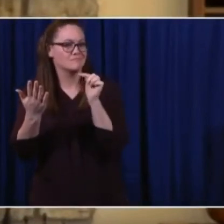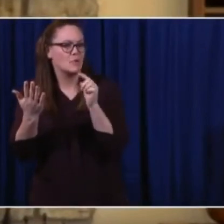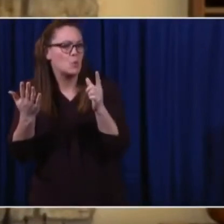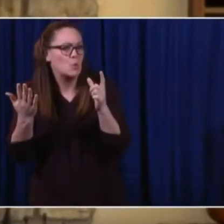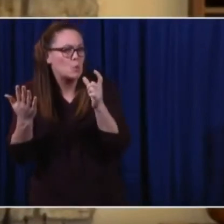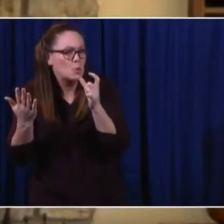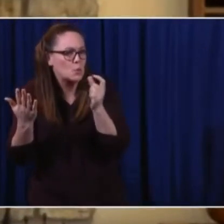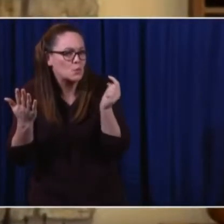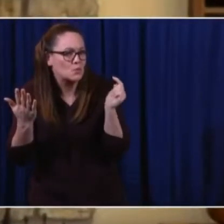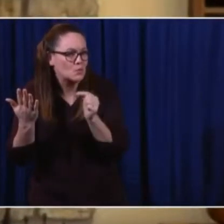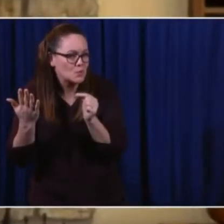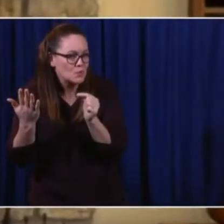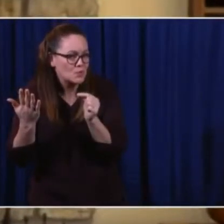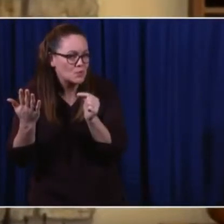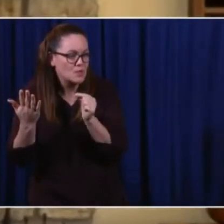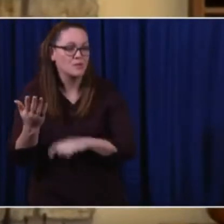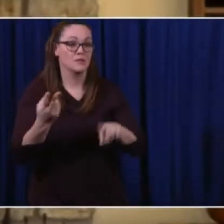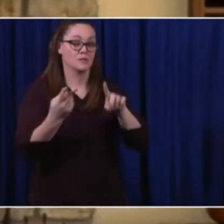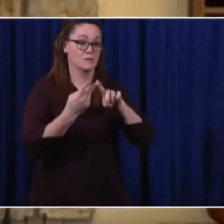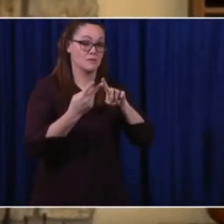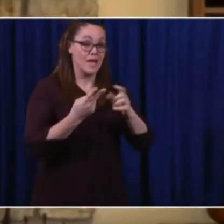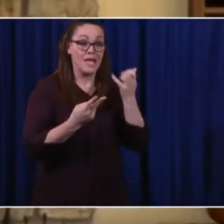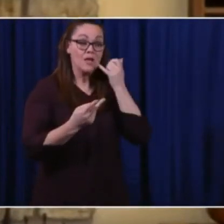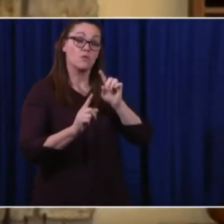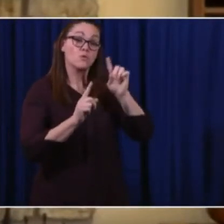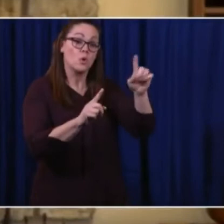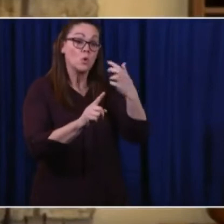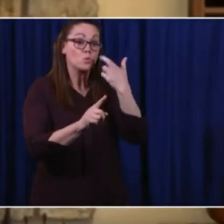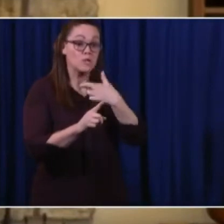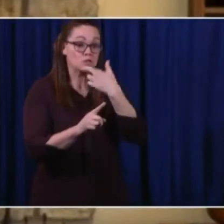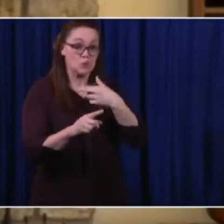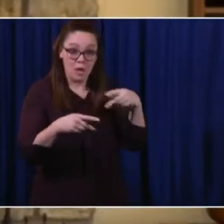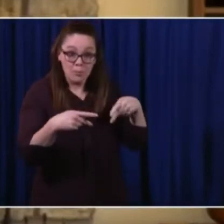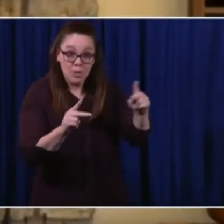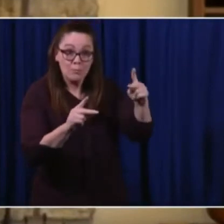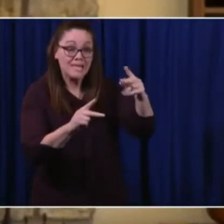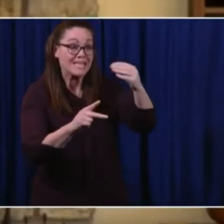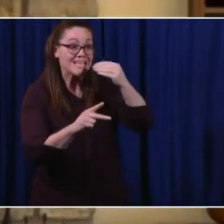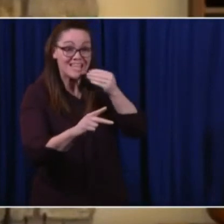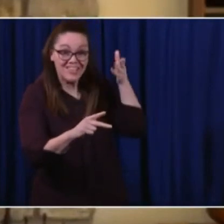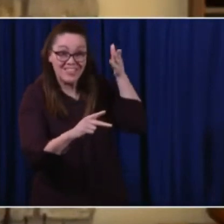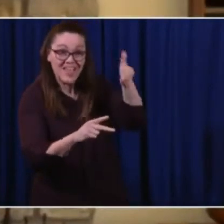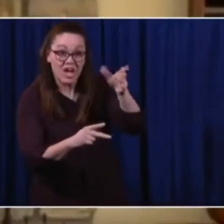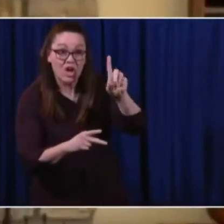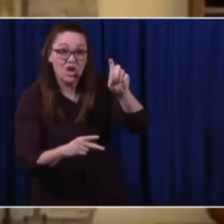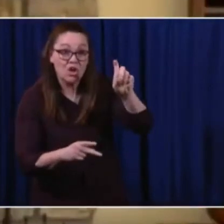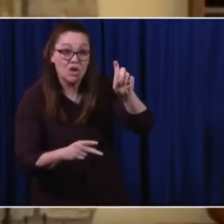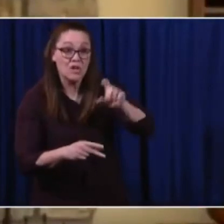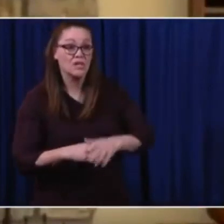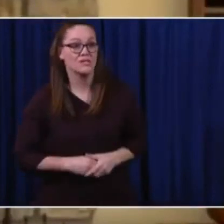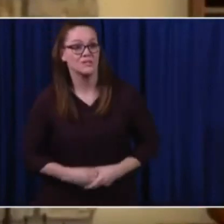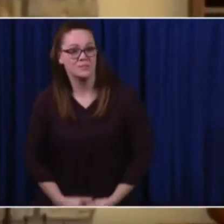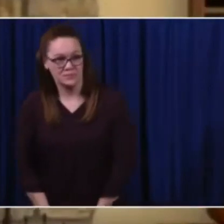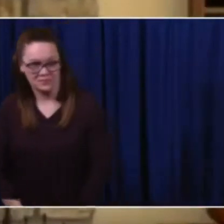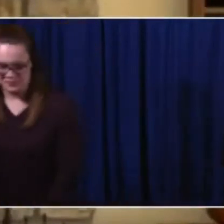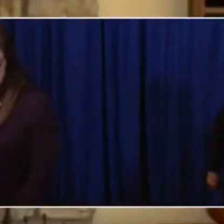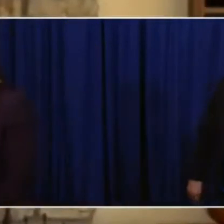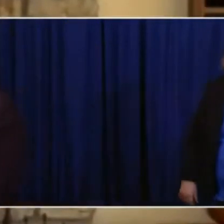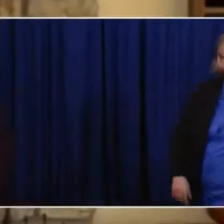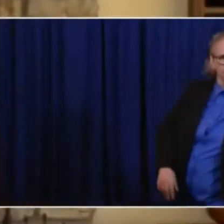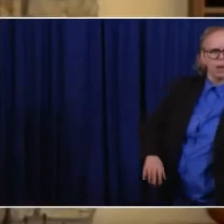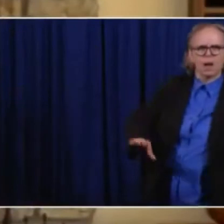And is dine-in permitted at restaurants past Thursday? No. Randy,